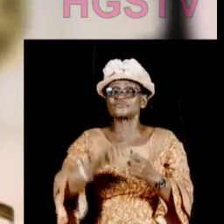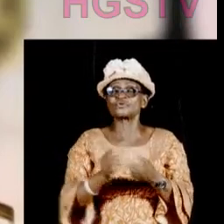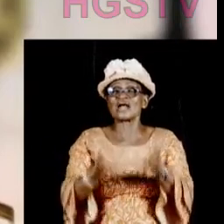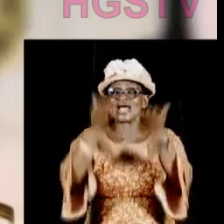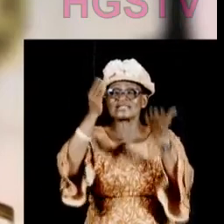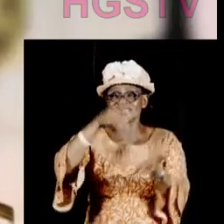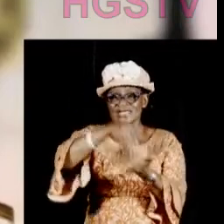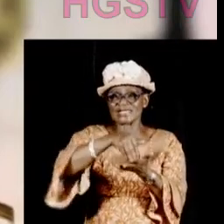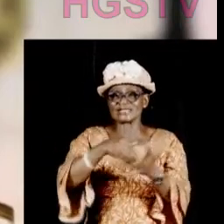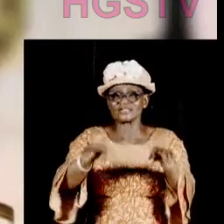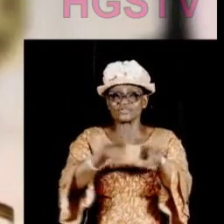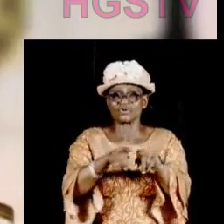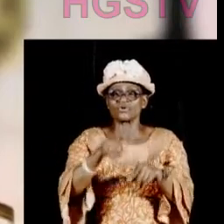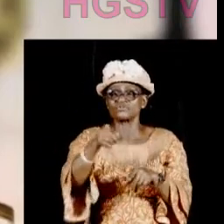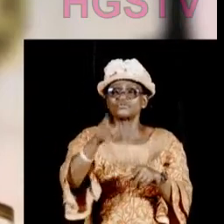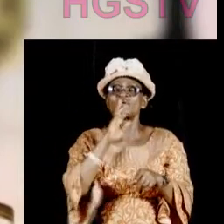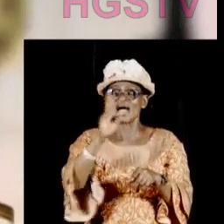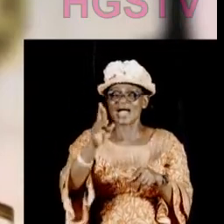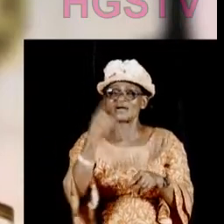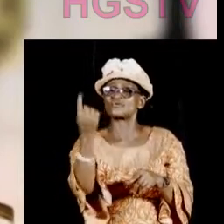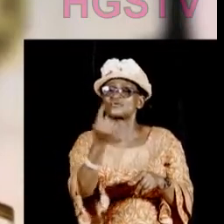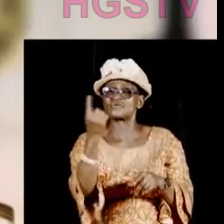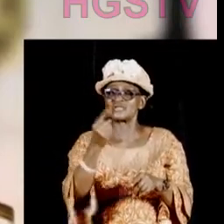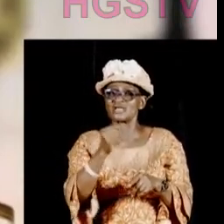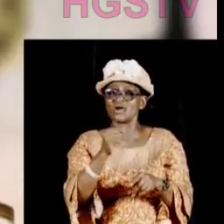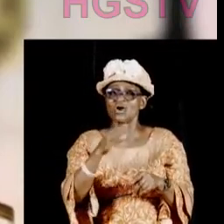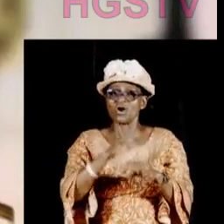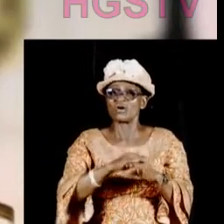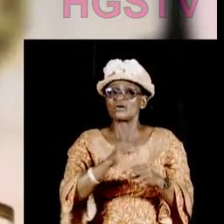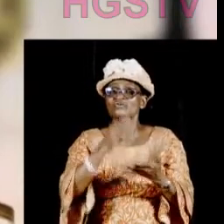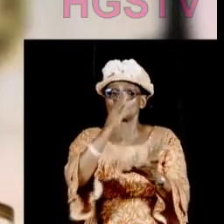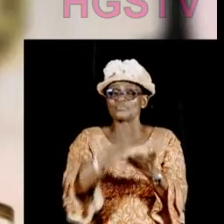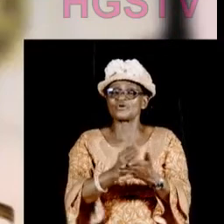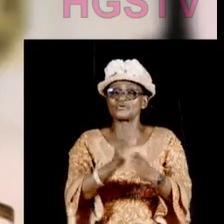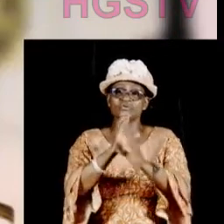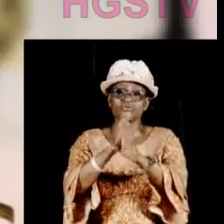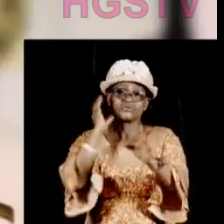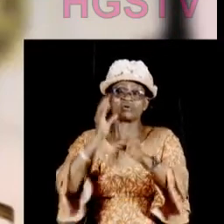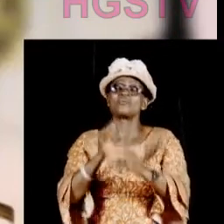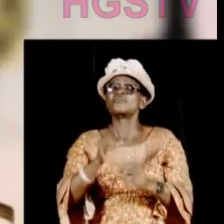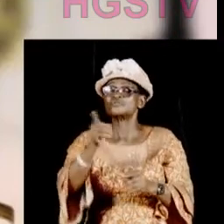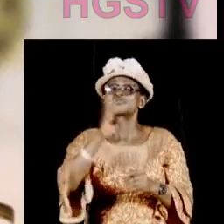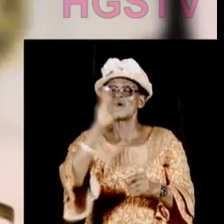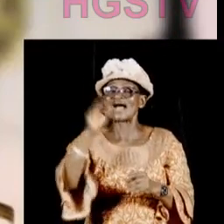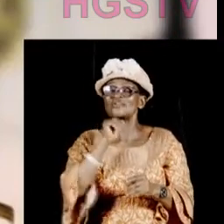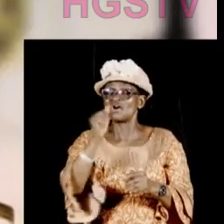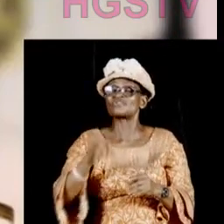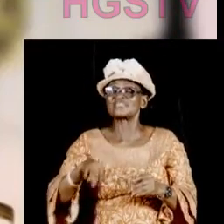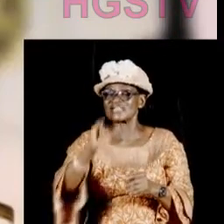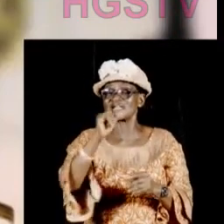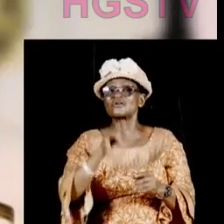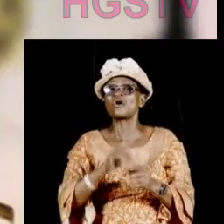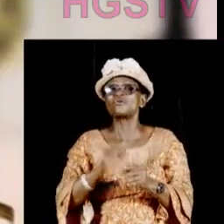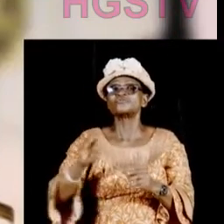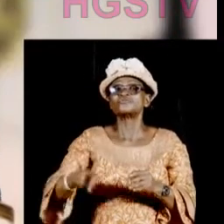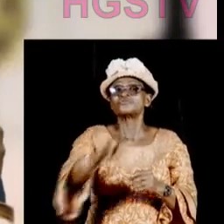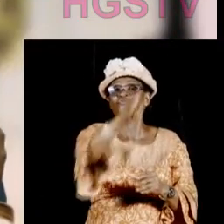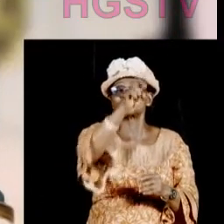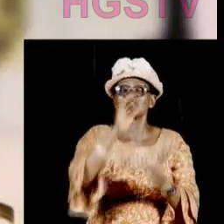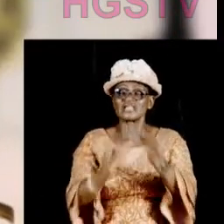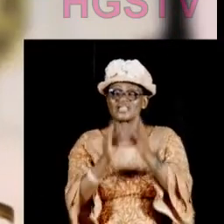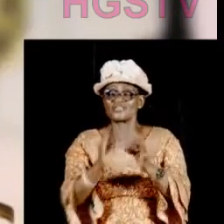again. So you are only on a bus stop. You are not yet on your destination. If things can change